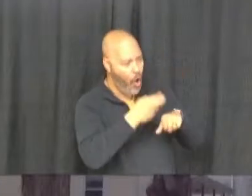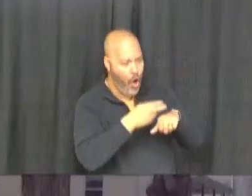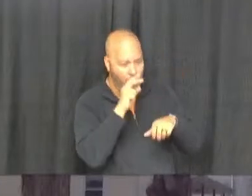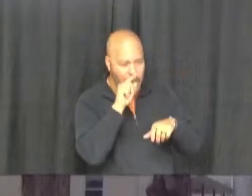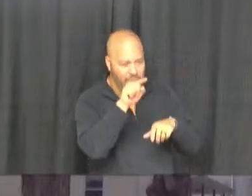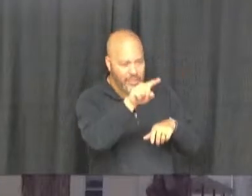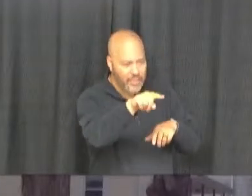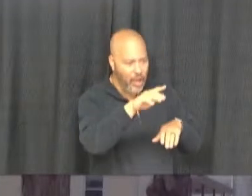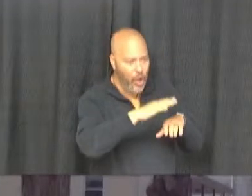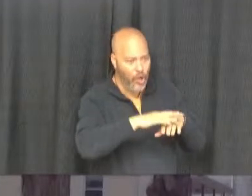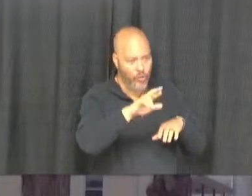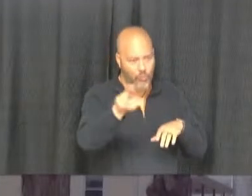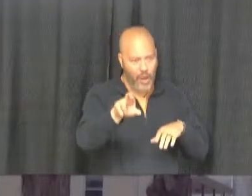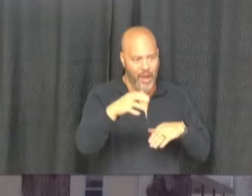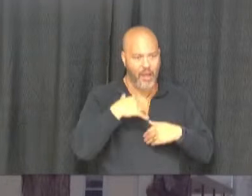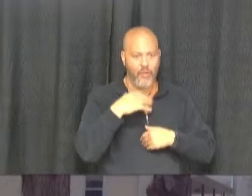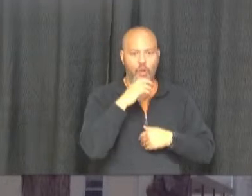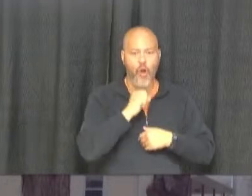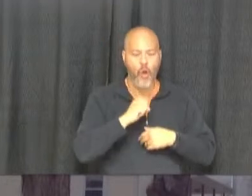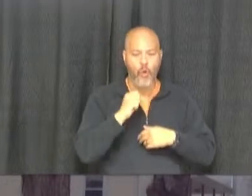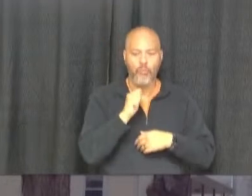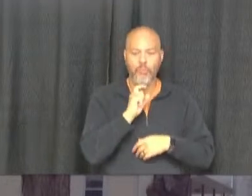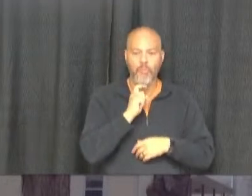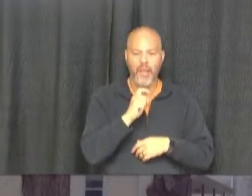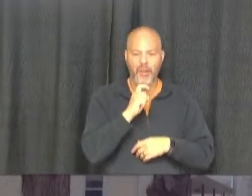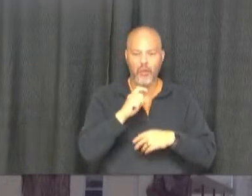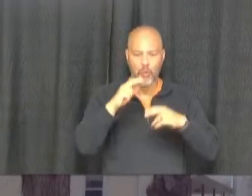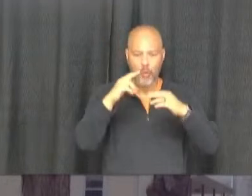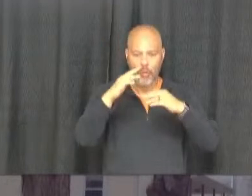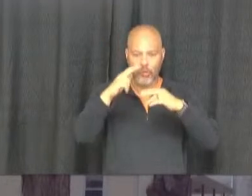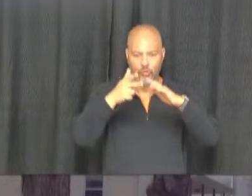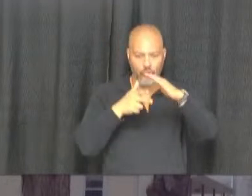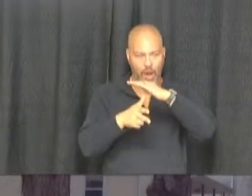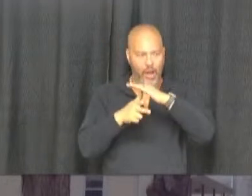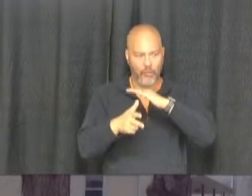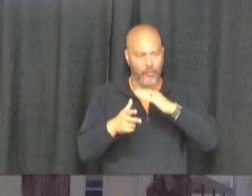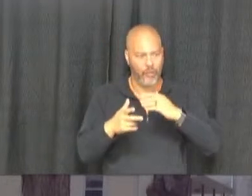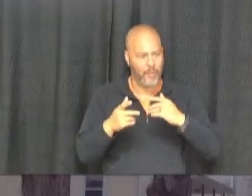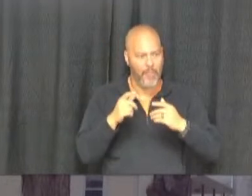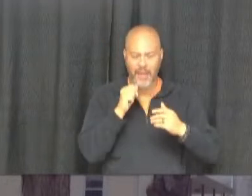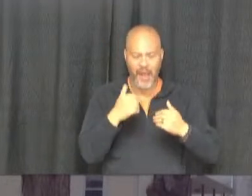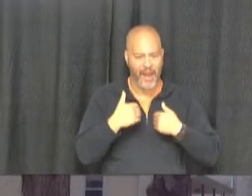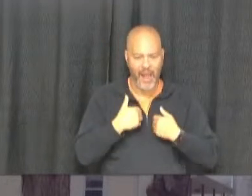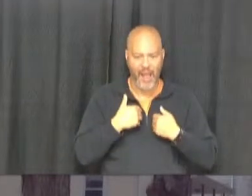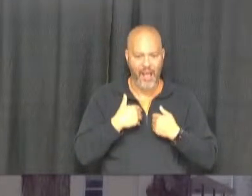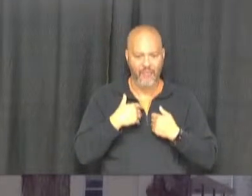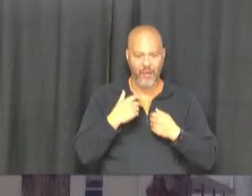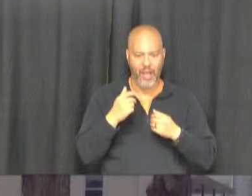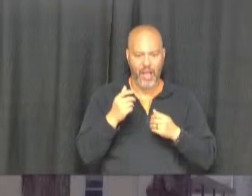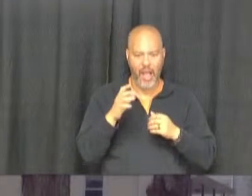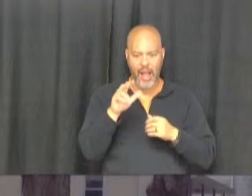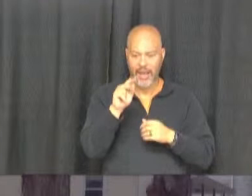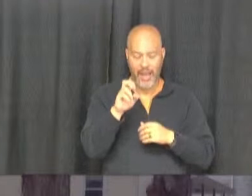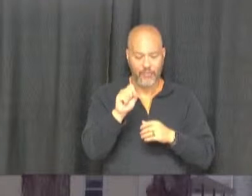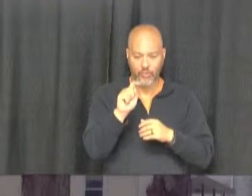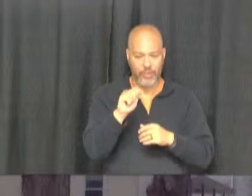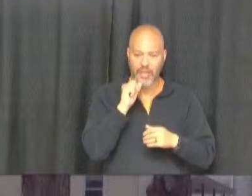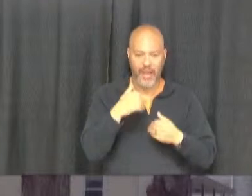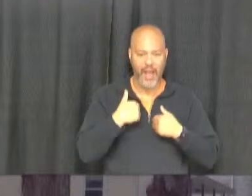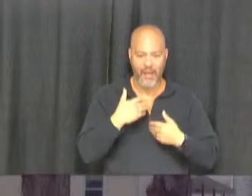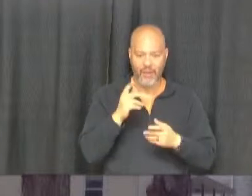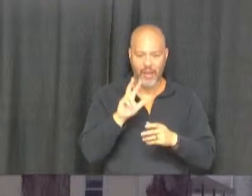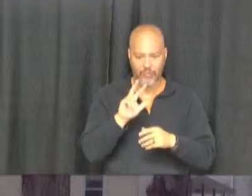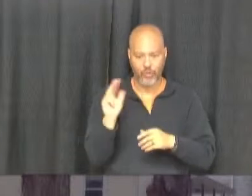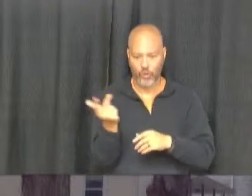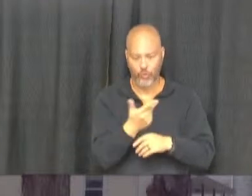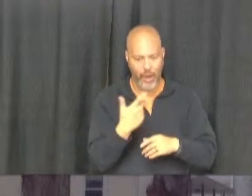the shadows there on the right, there's an old metal garage. Cave Street lacks adequate turnaround. As the fire department mentioned, the developer said they would be